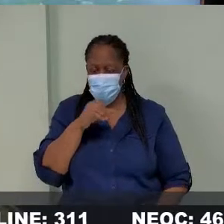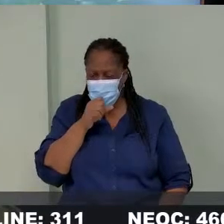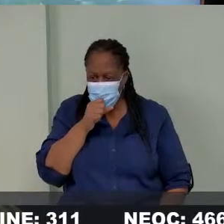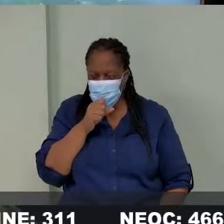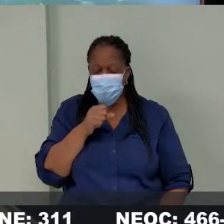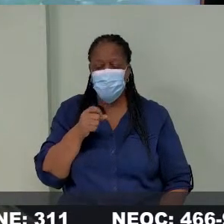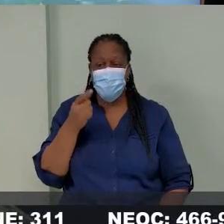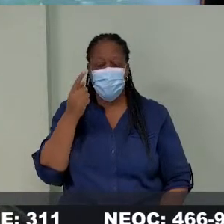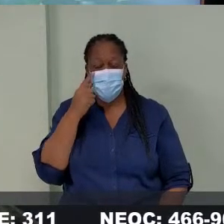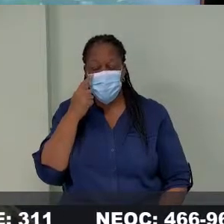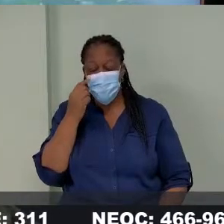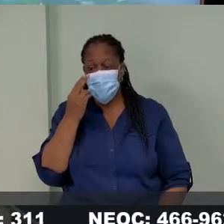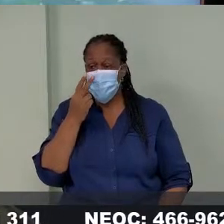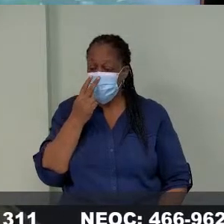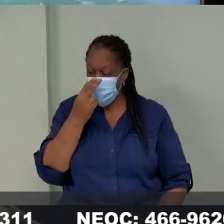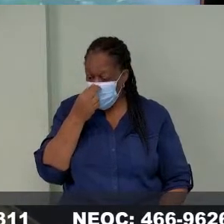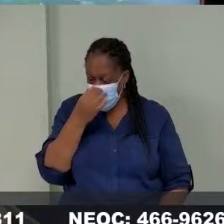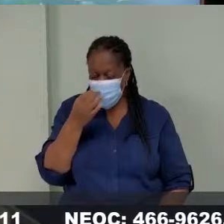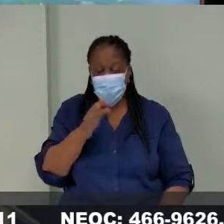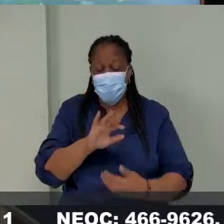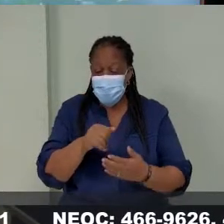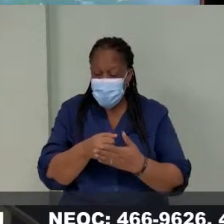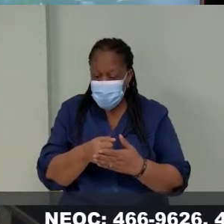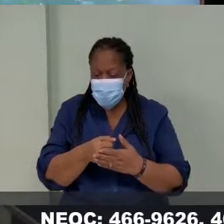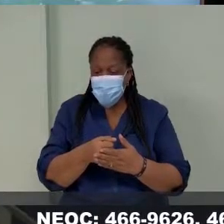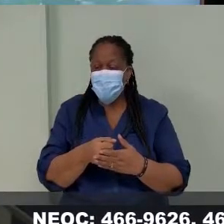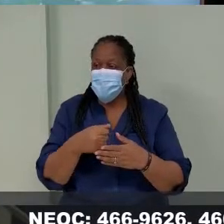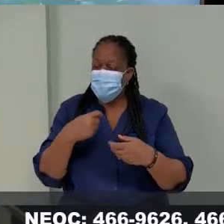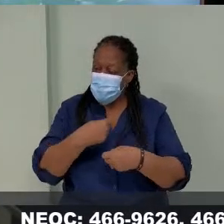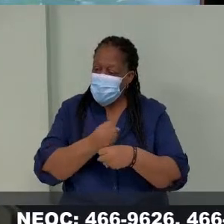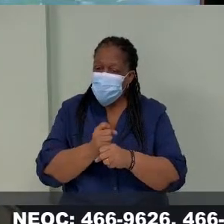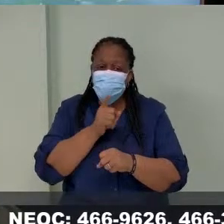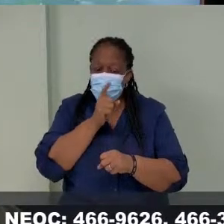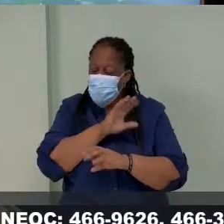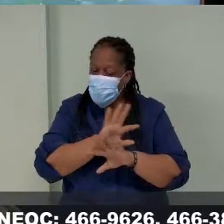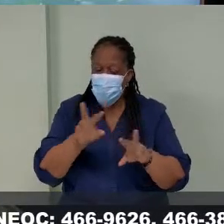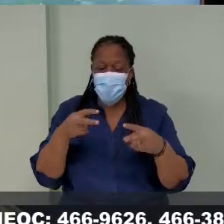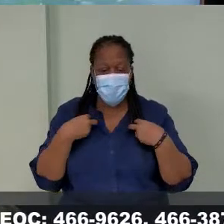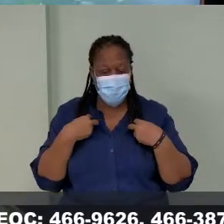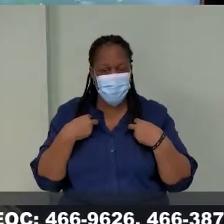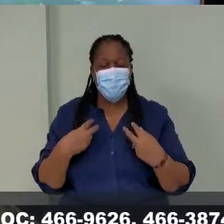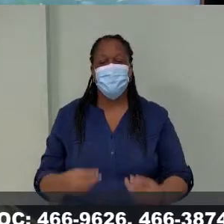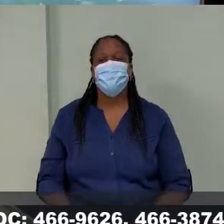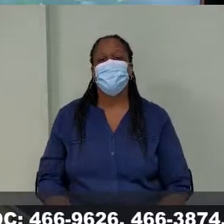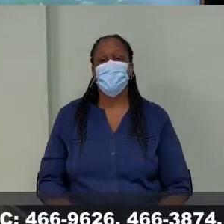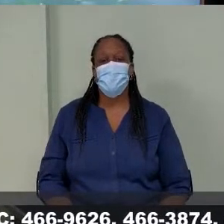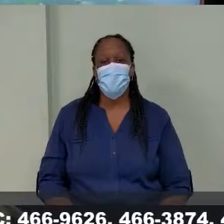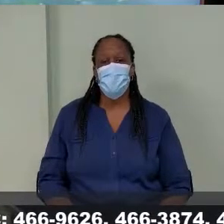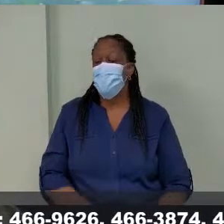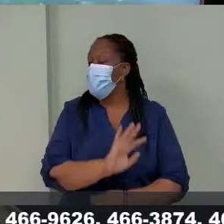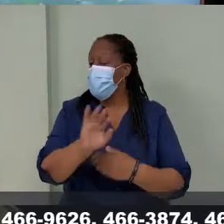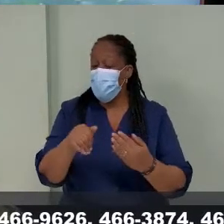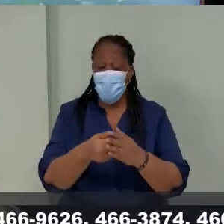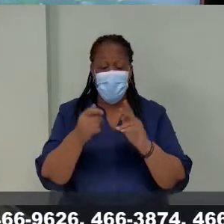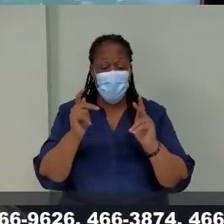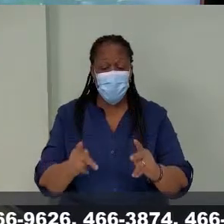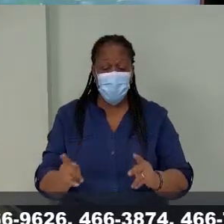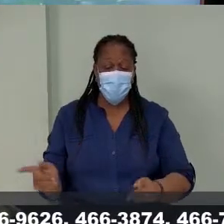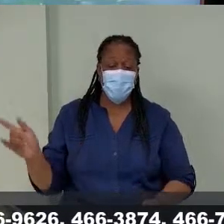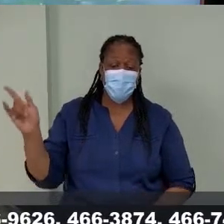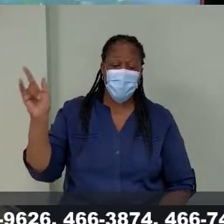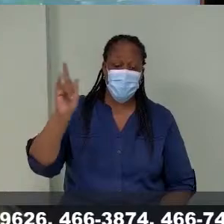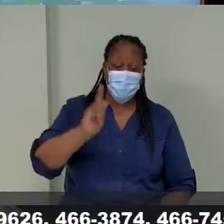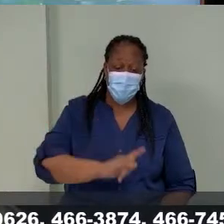authorities. All travelers entering the Federation will be required to quarantine for 14 days, unless